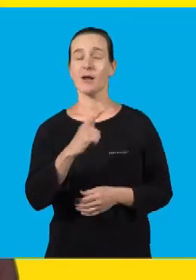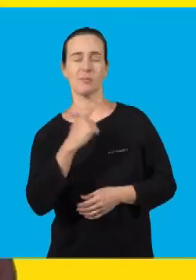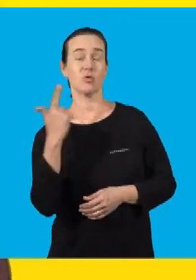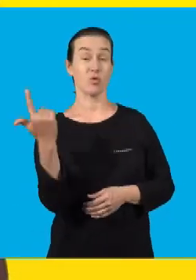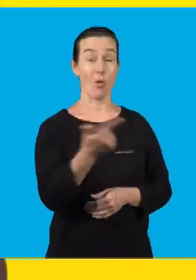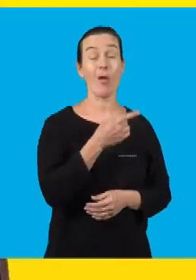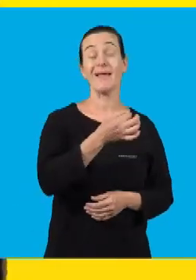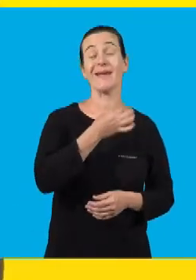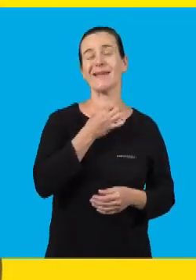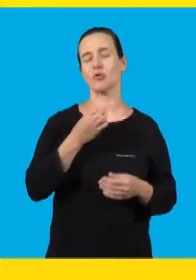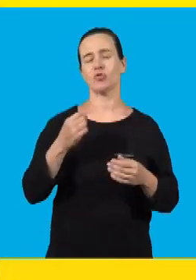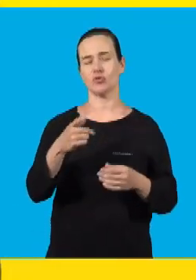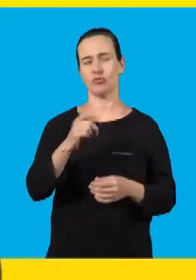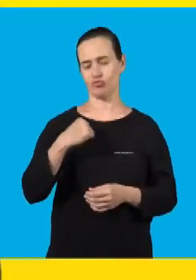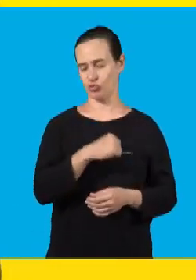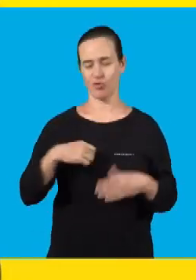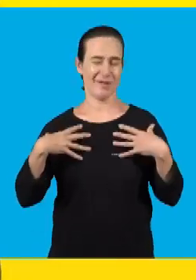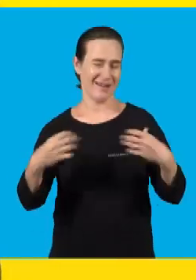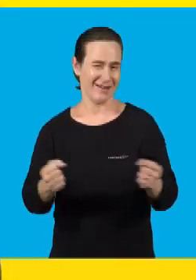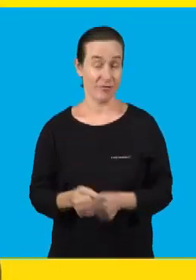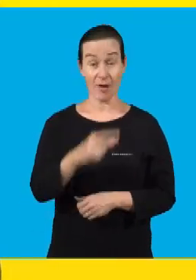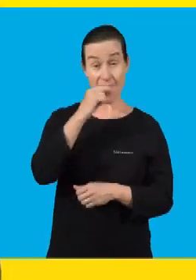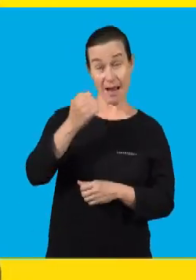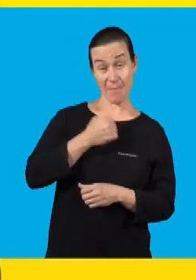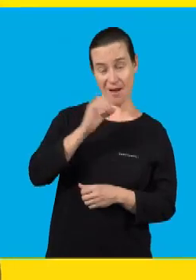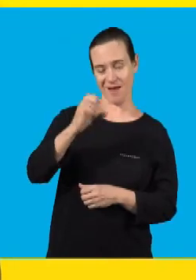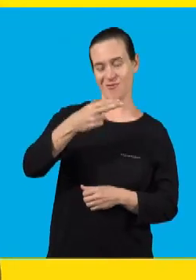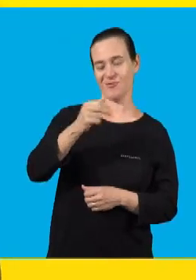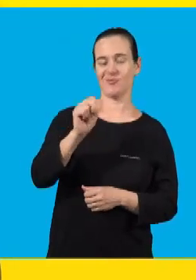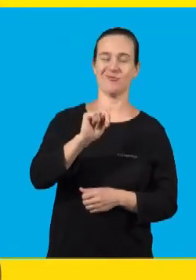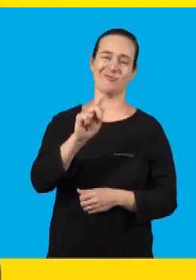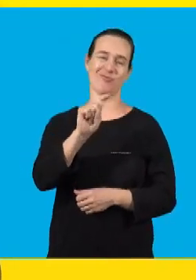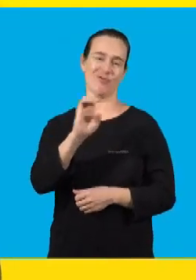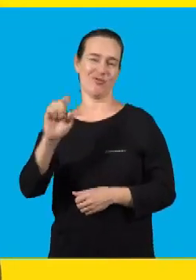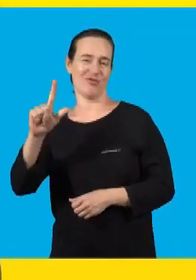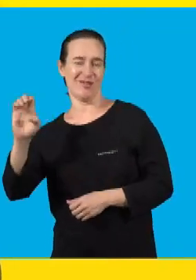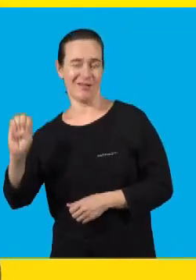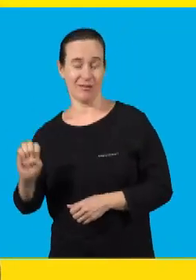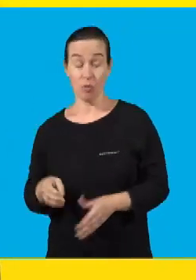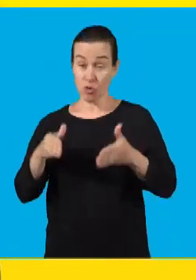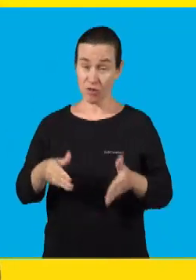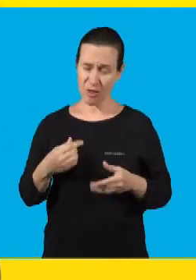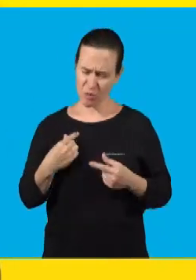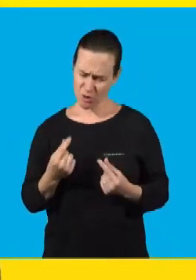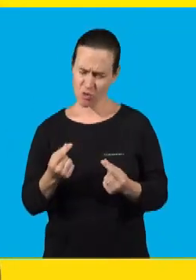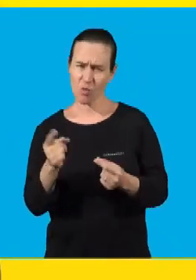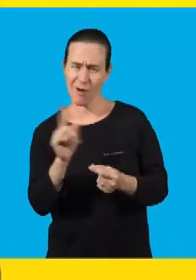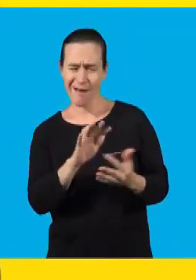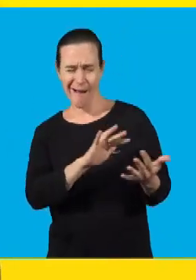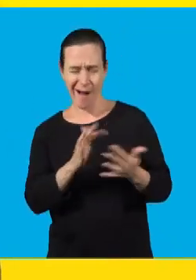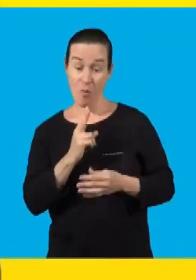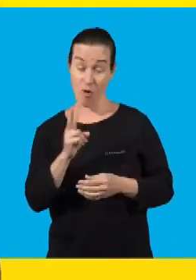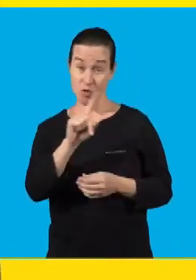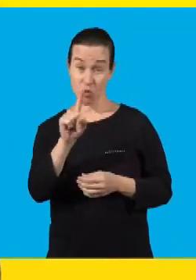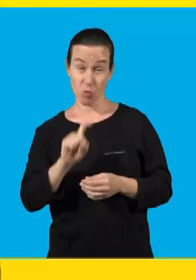Welcome to all the English superheroes. My name is Chantal Oliphant, and today we are going to focus on how